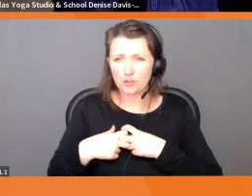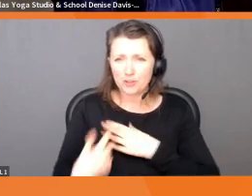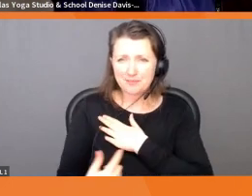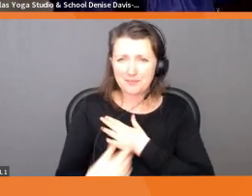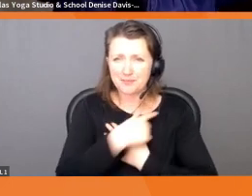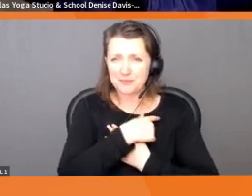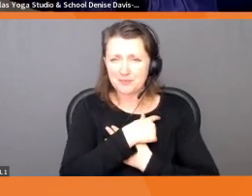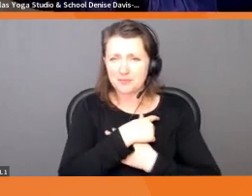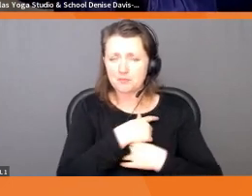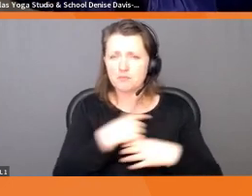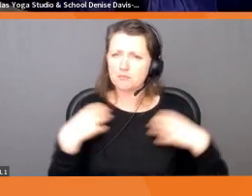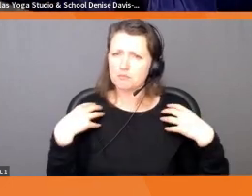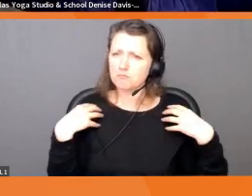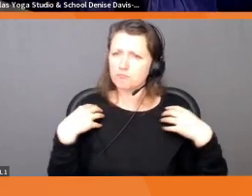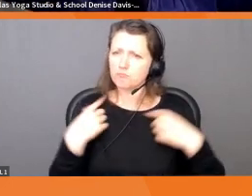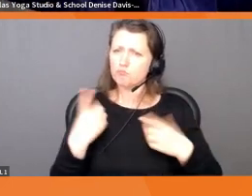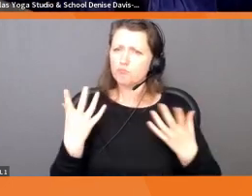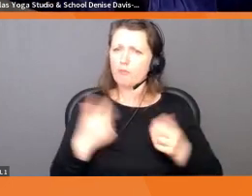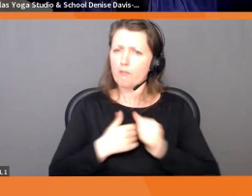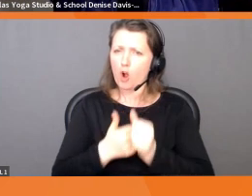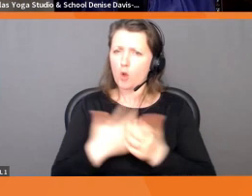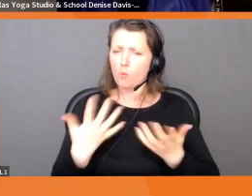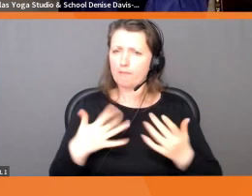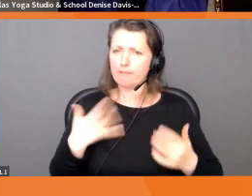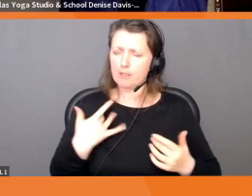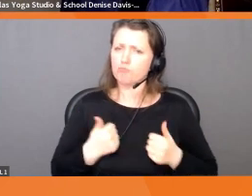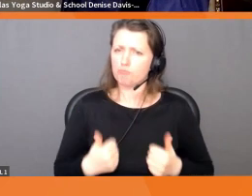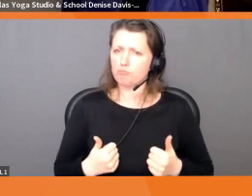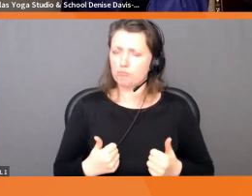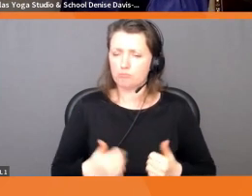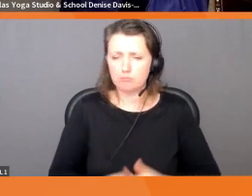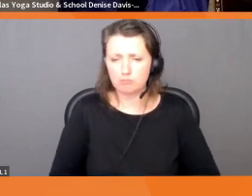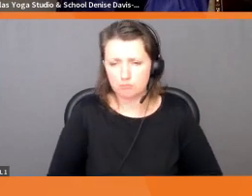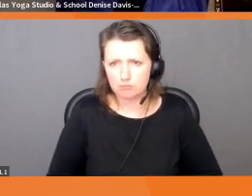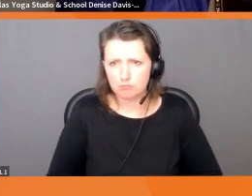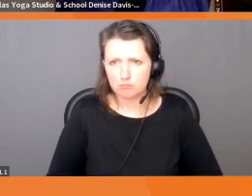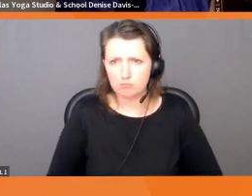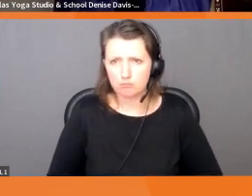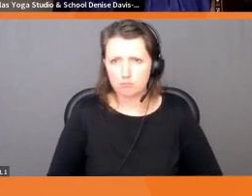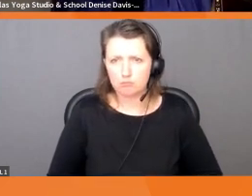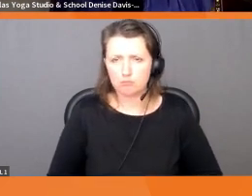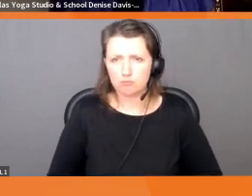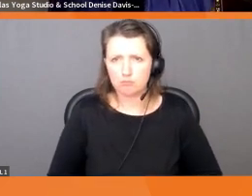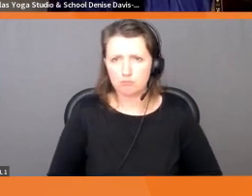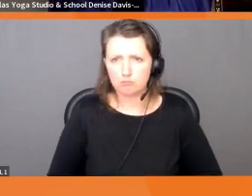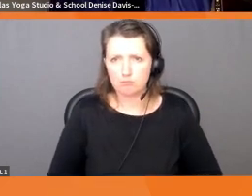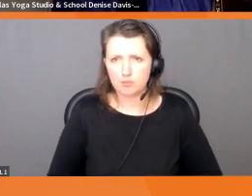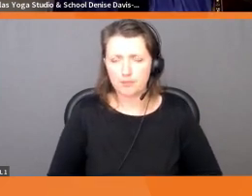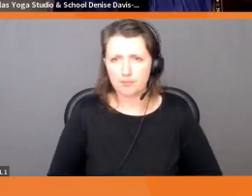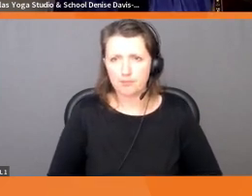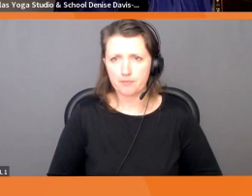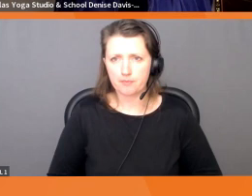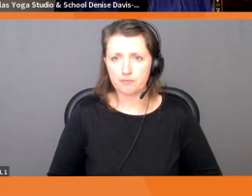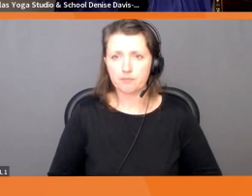little wider, or unmedicated high blood pressure or pregnancy, the arms could be wide. But if you can, hold them above the head. That's it. And we're just going to hold